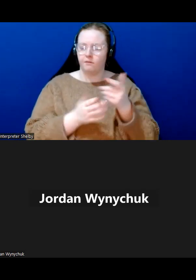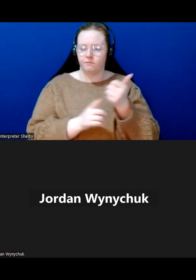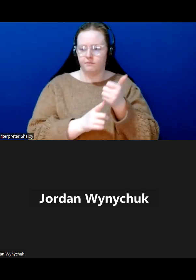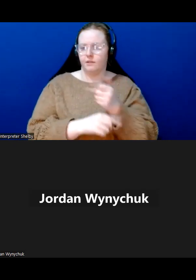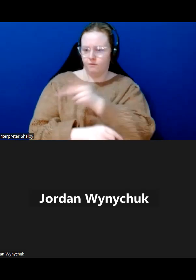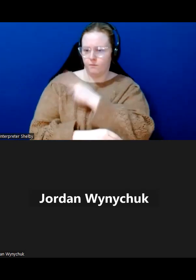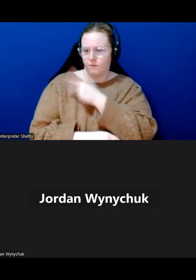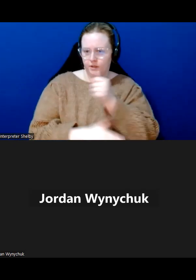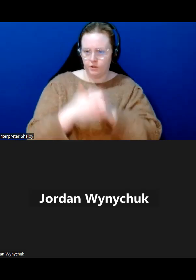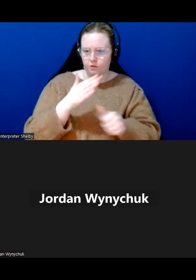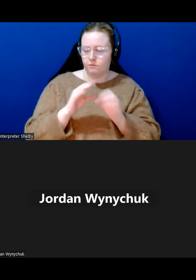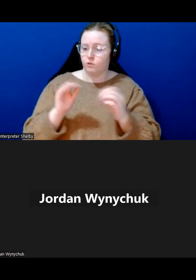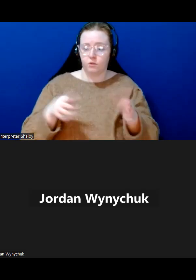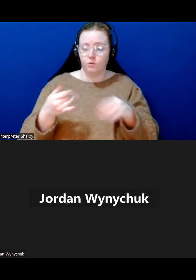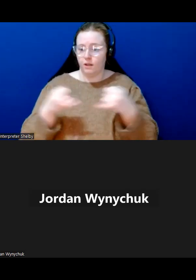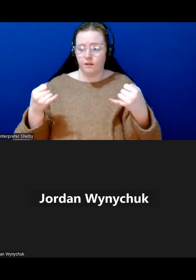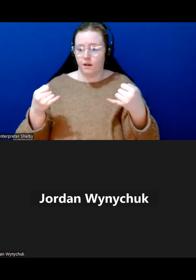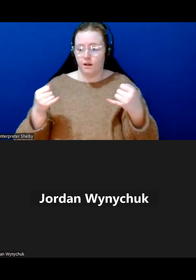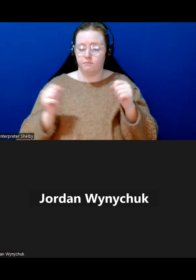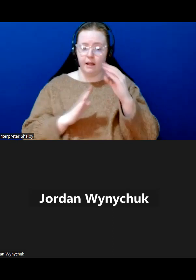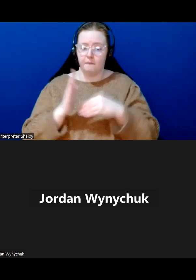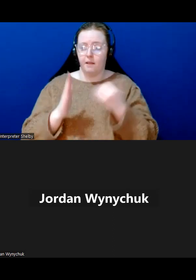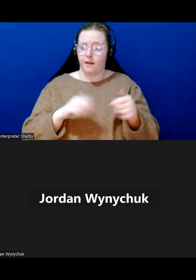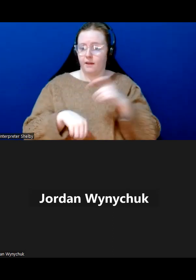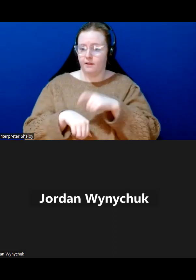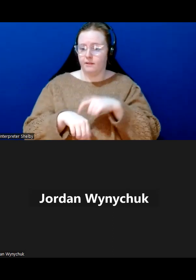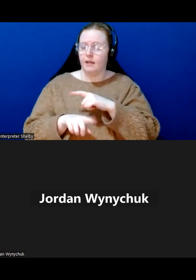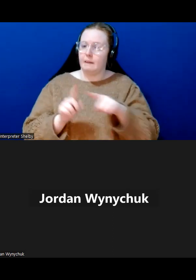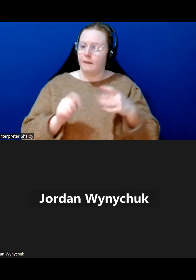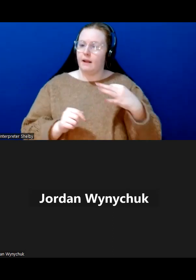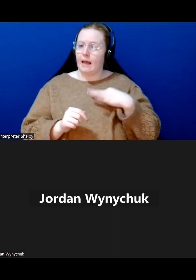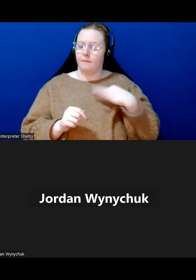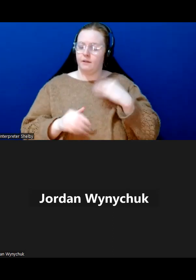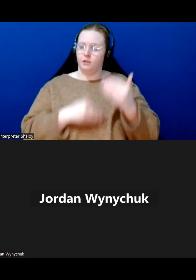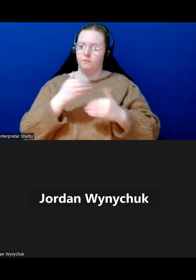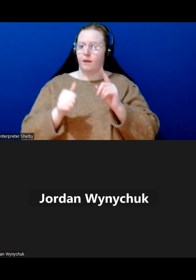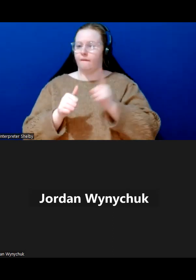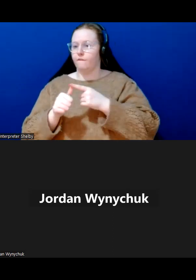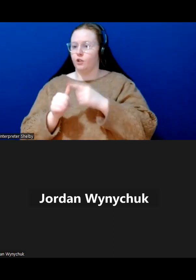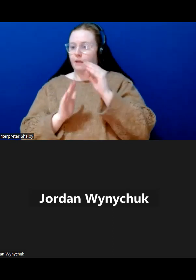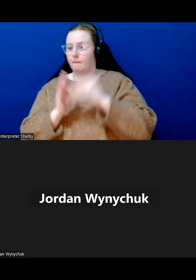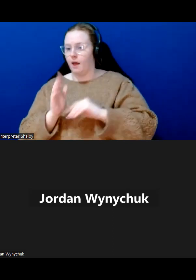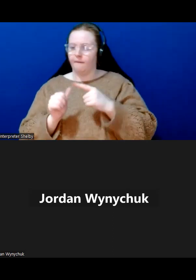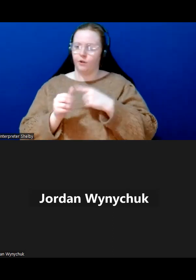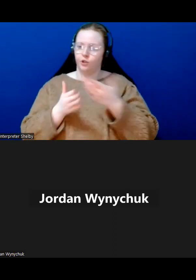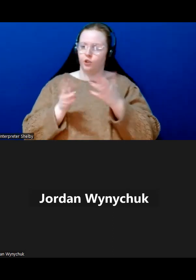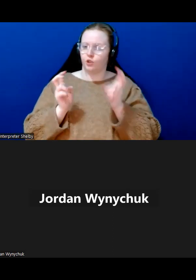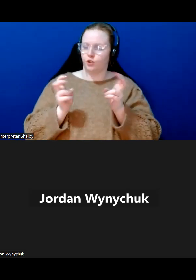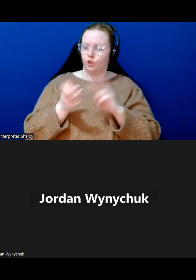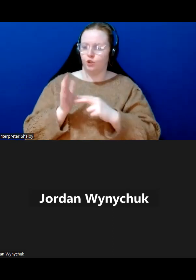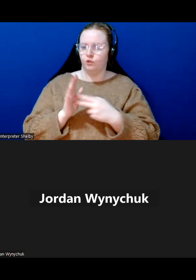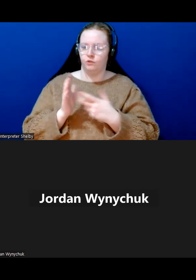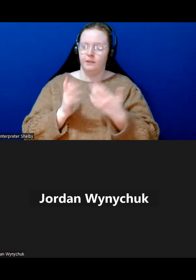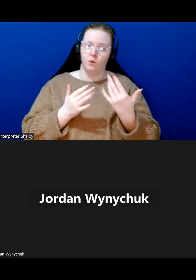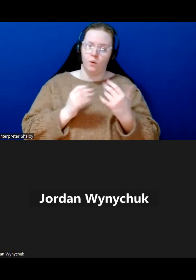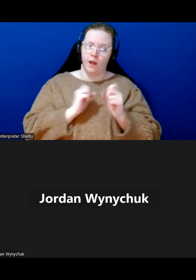no deadline on your submissions. However, applications are processed on a first come, first served basis. I will provide the link